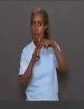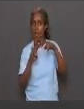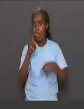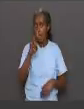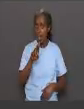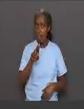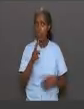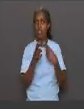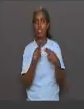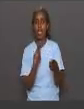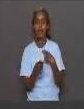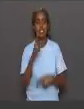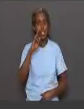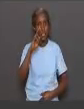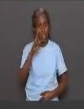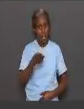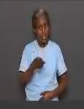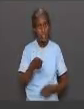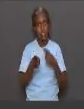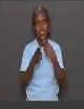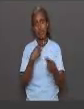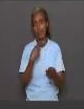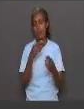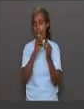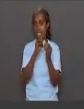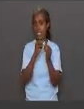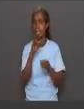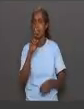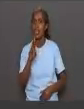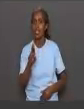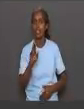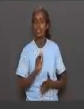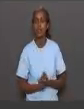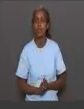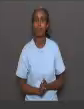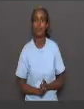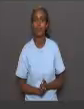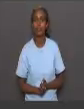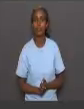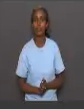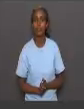pi r times height plus radius.